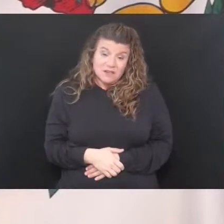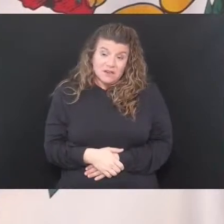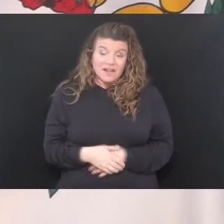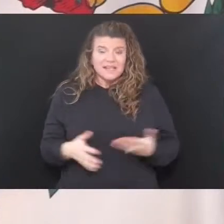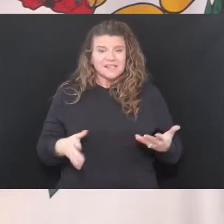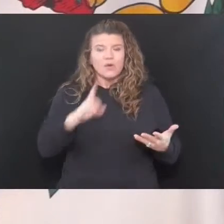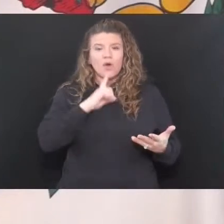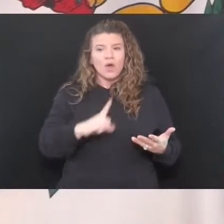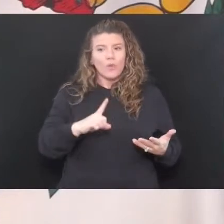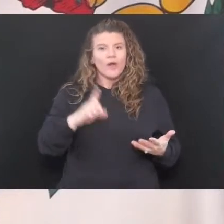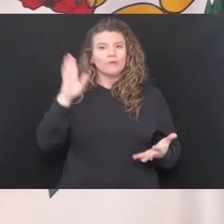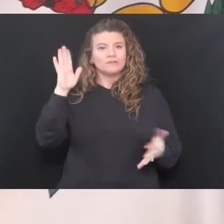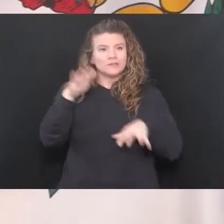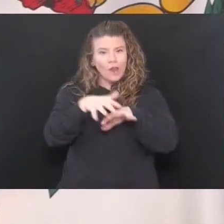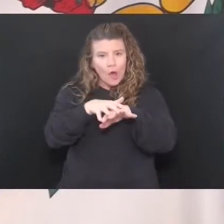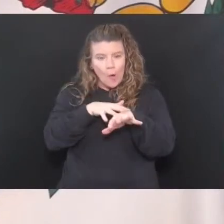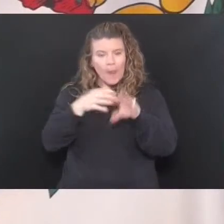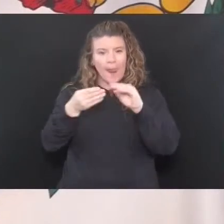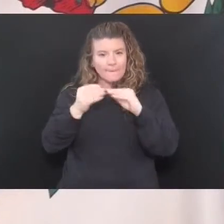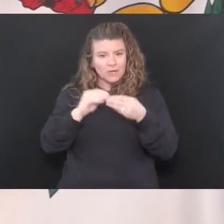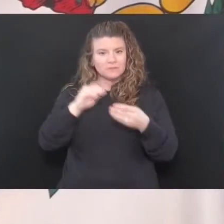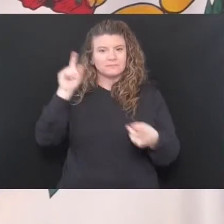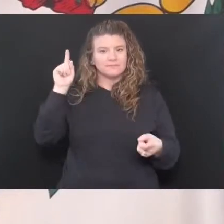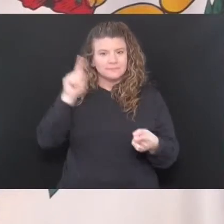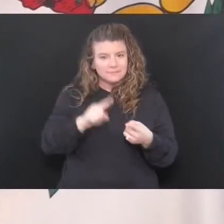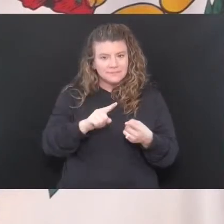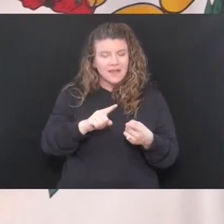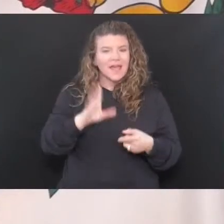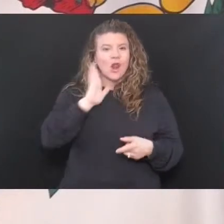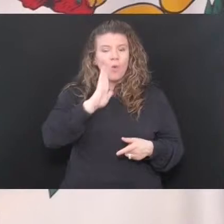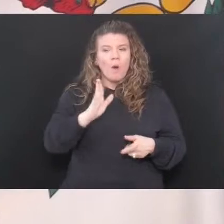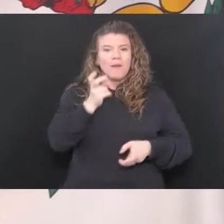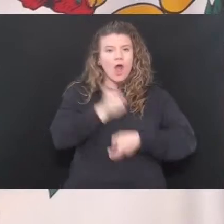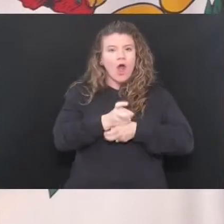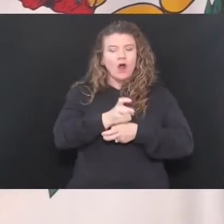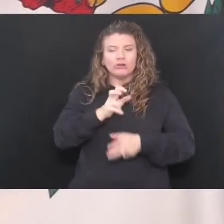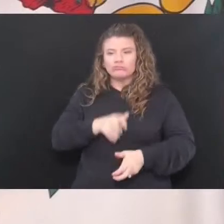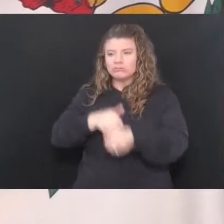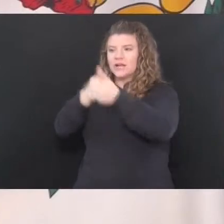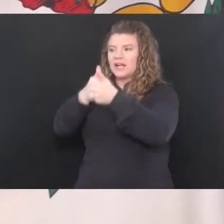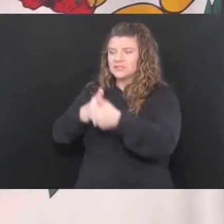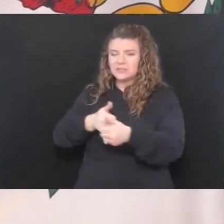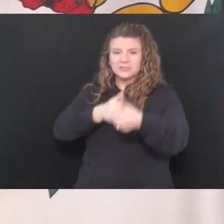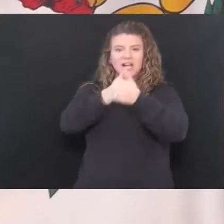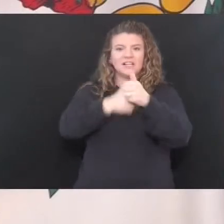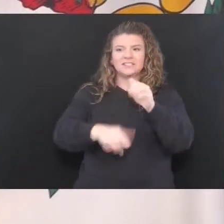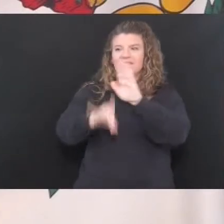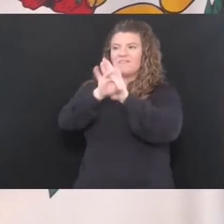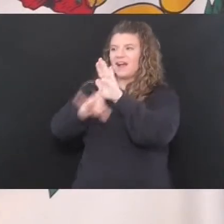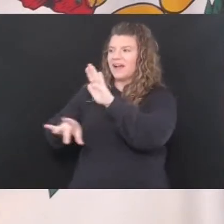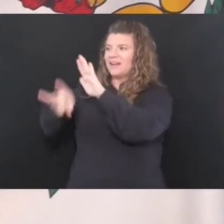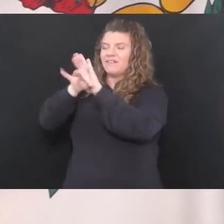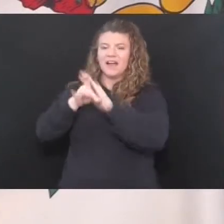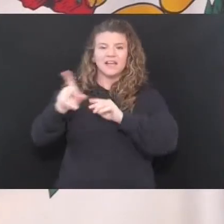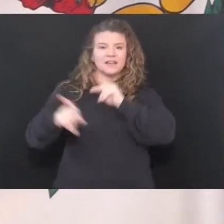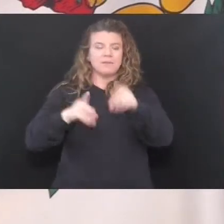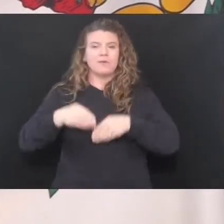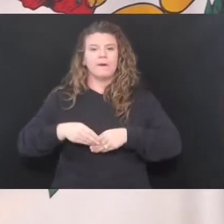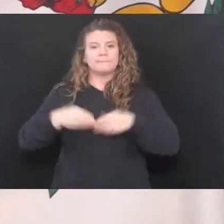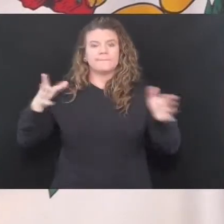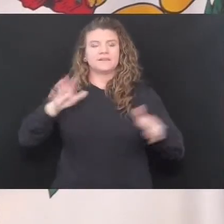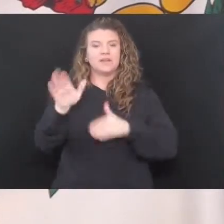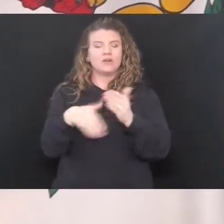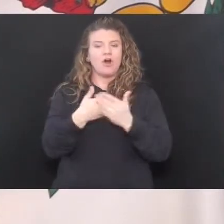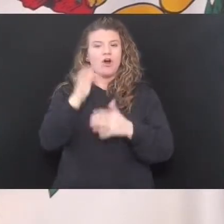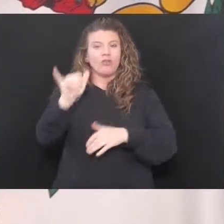is going to slow down. And it is going to be a bigger challenge to continue to get arms and get absolutely our doses all out in people's